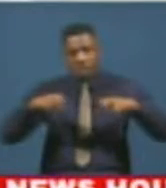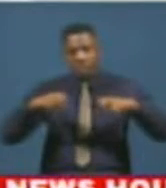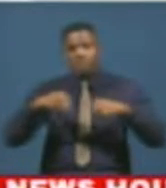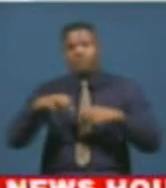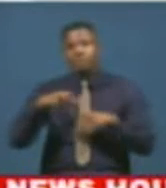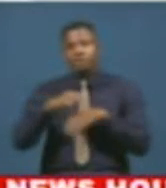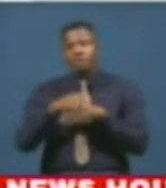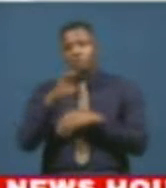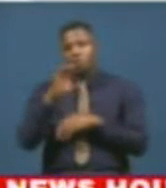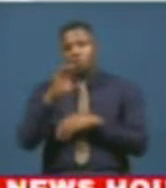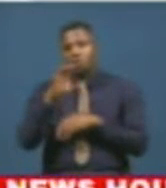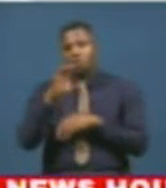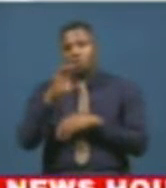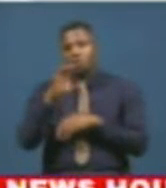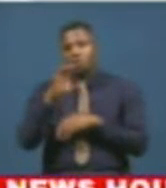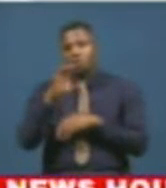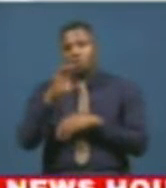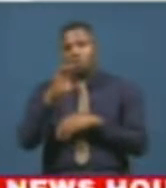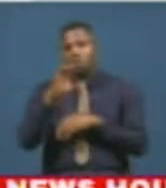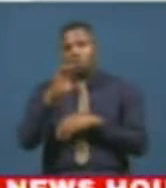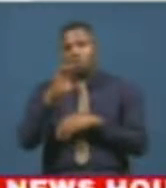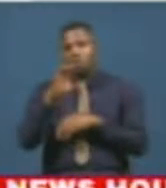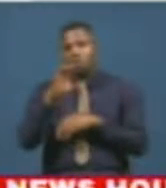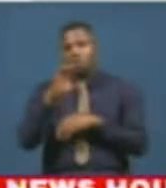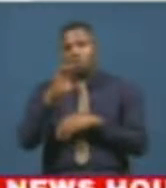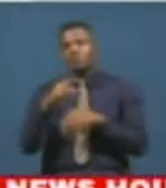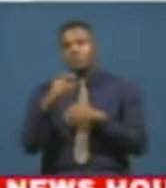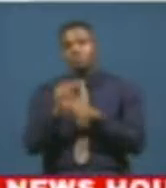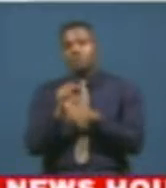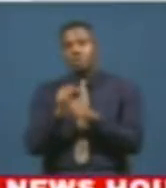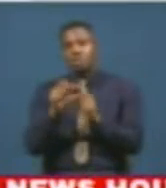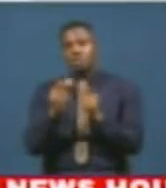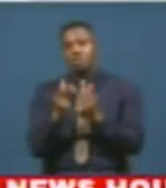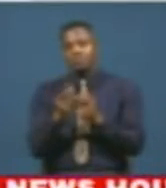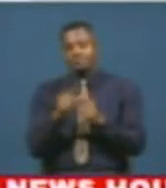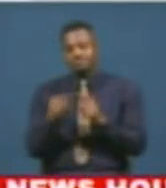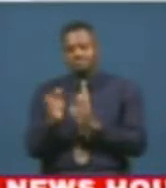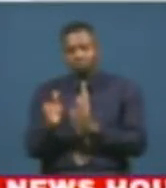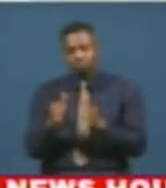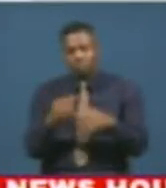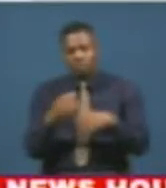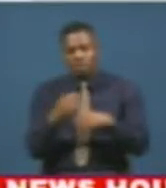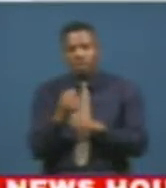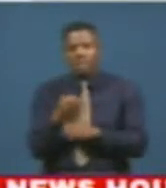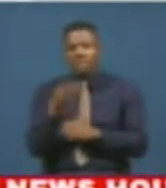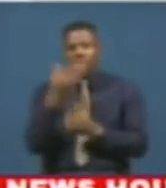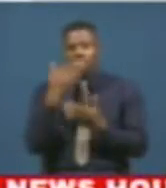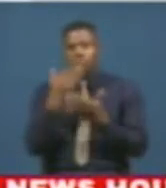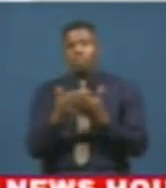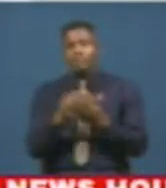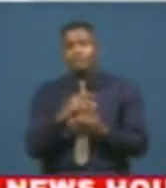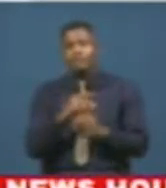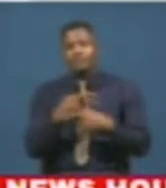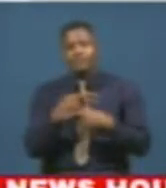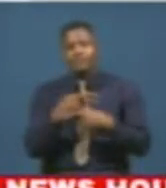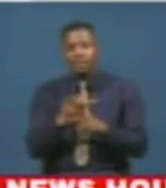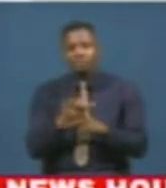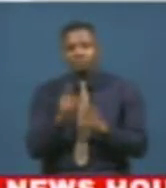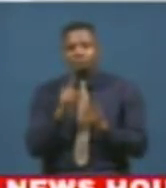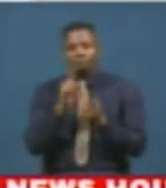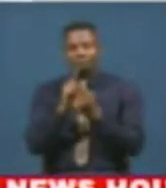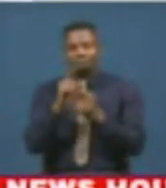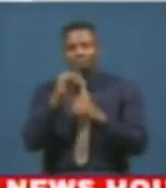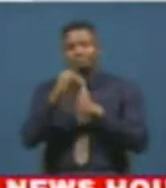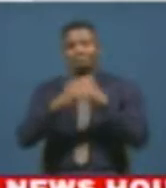COA FS at the international level already, and the company is strategizing to increase high-quality production and meet international